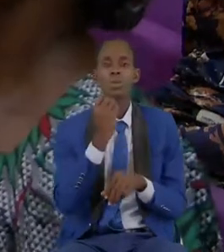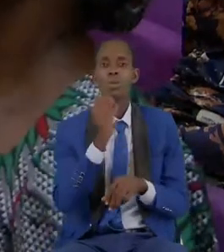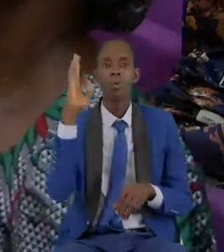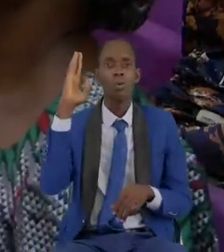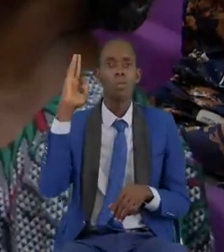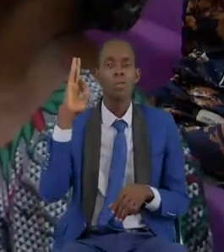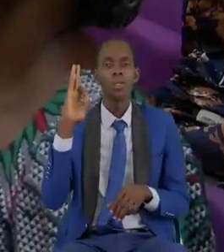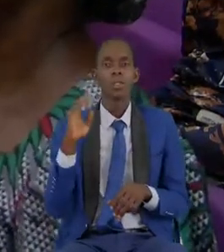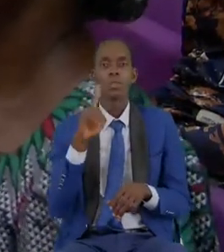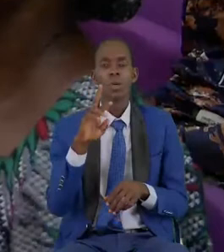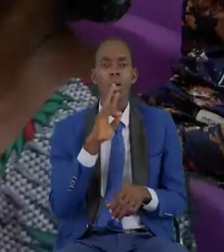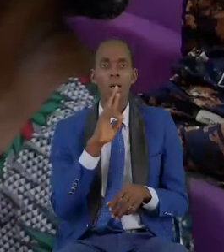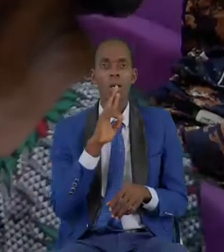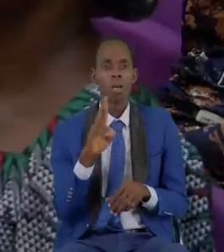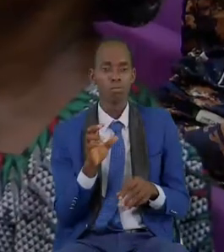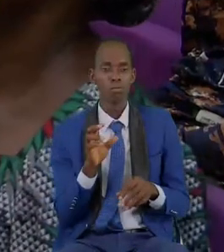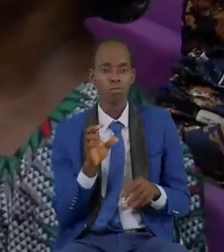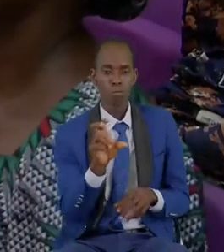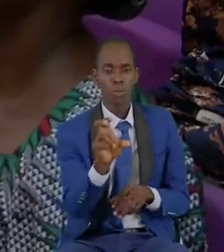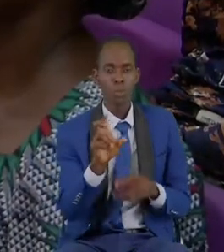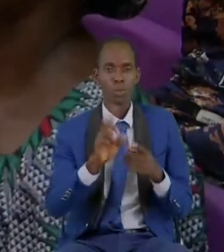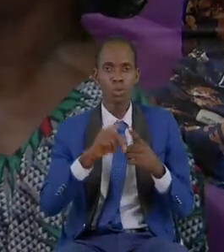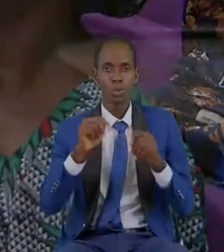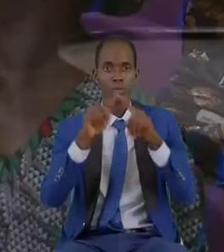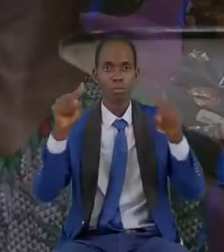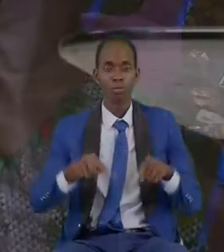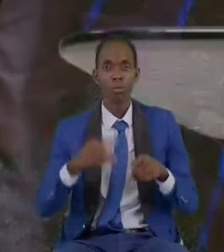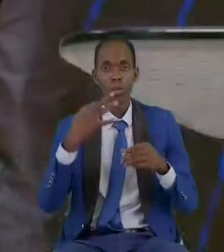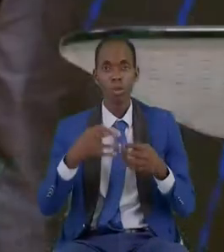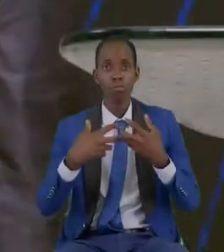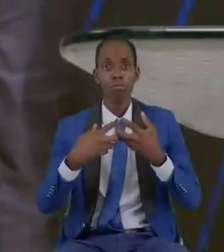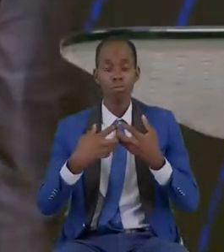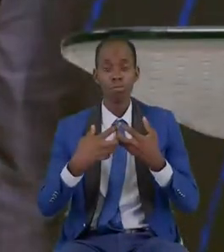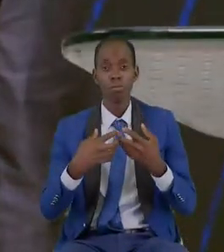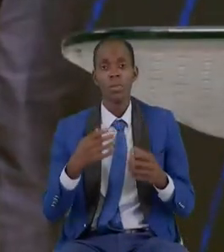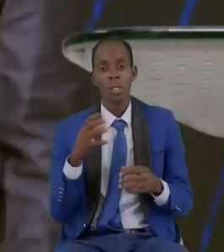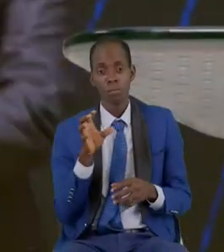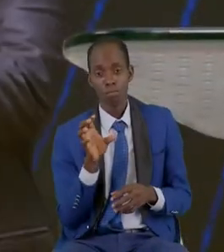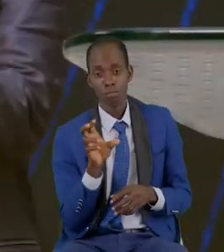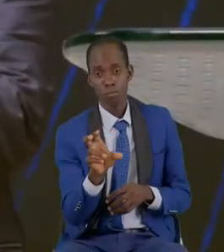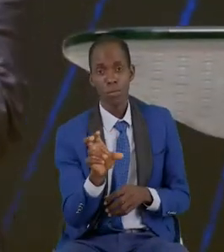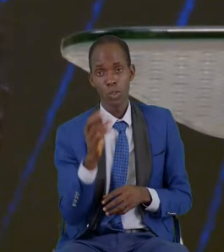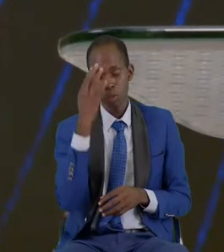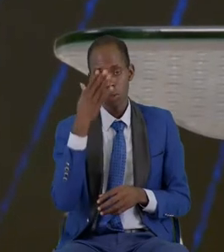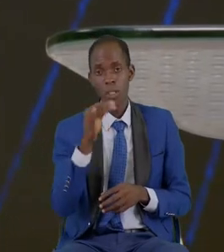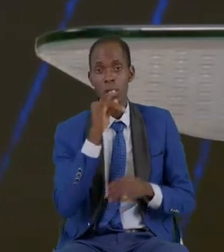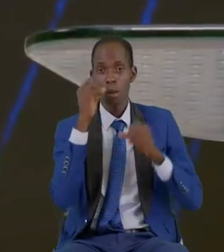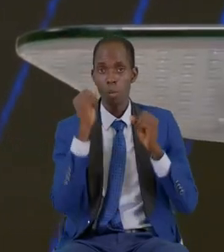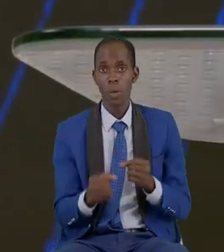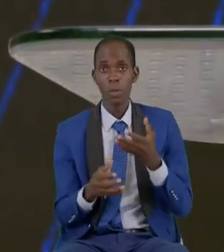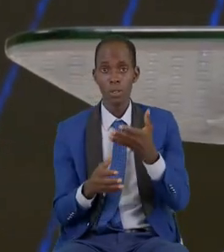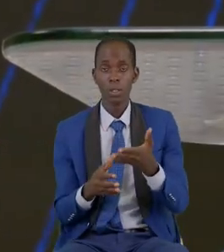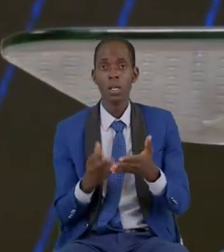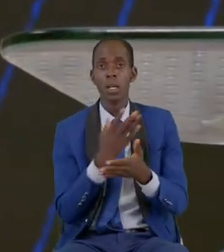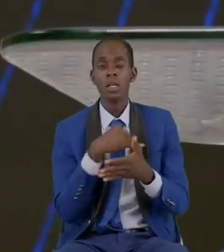the socket, and because of that, there is power, electricity, and it's able to